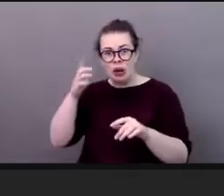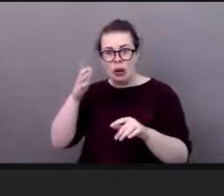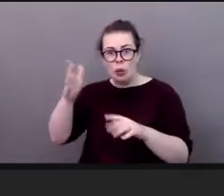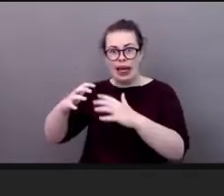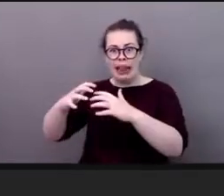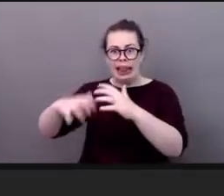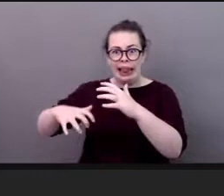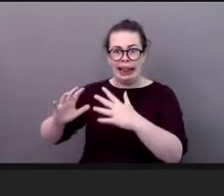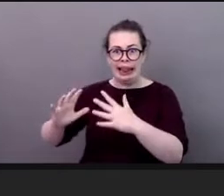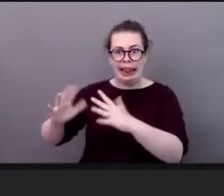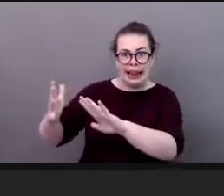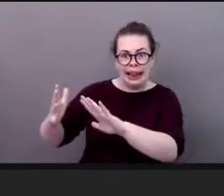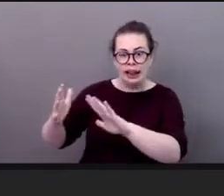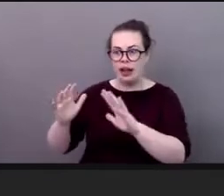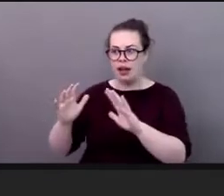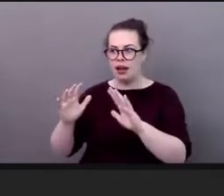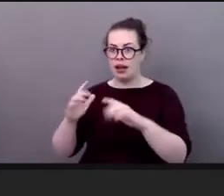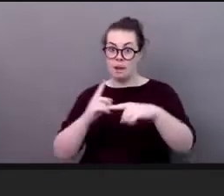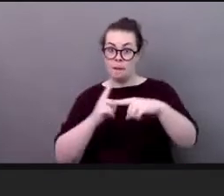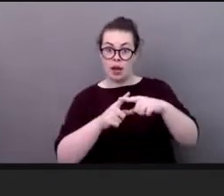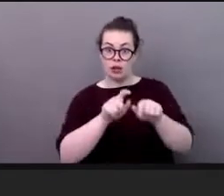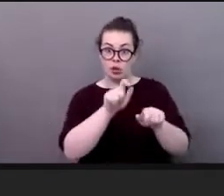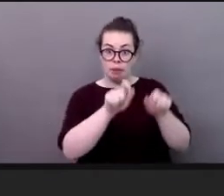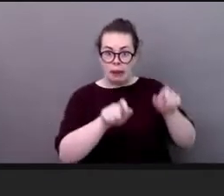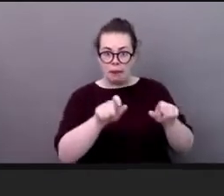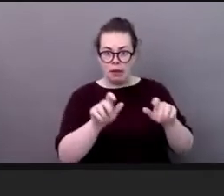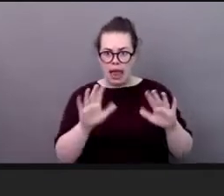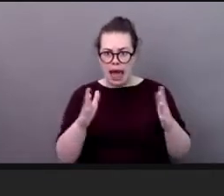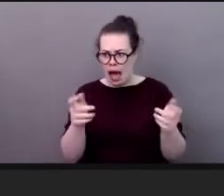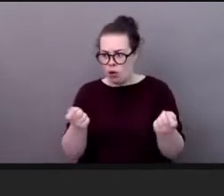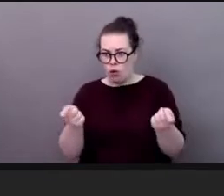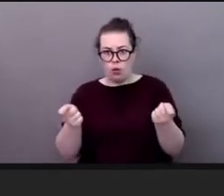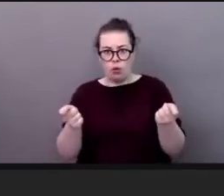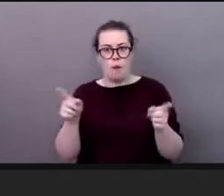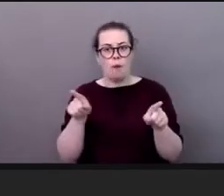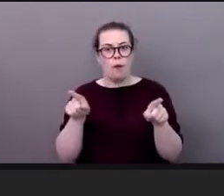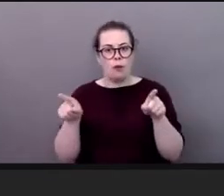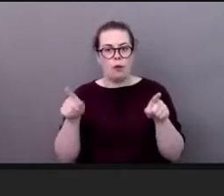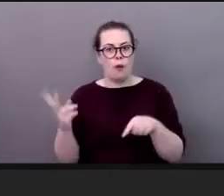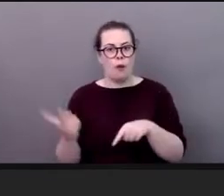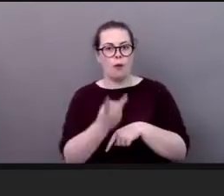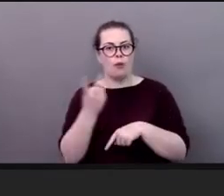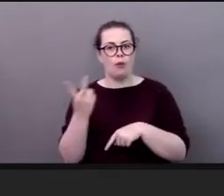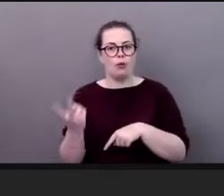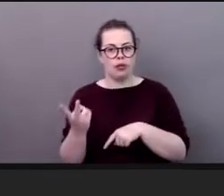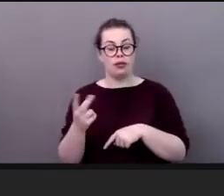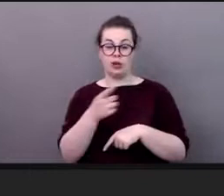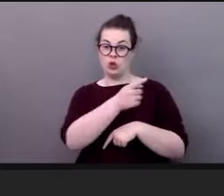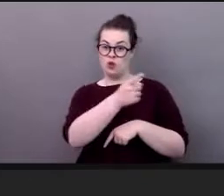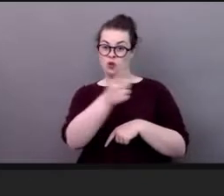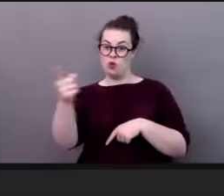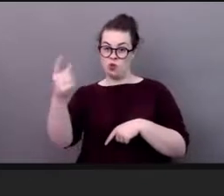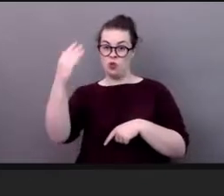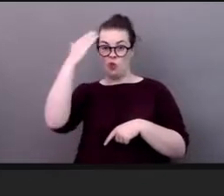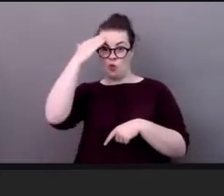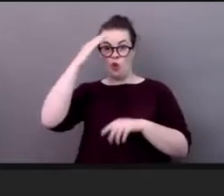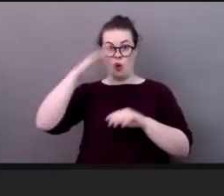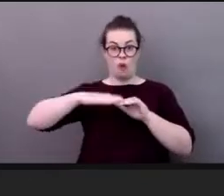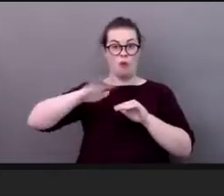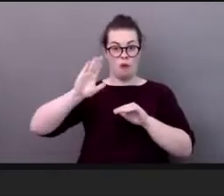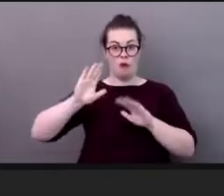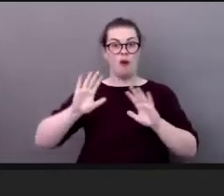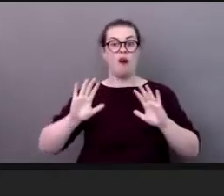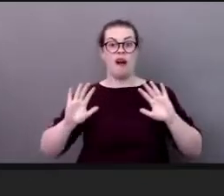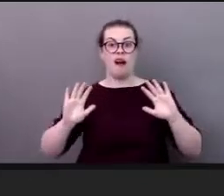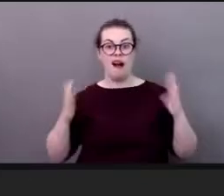climate-related risks. And I'm sure you know better than you know better how in the field